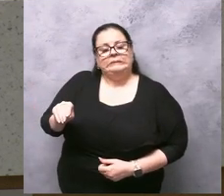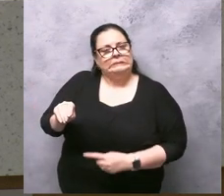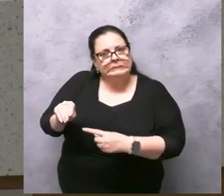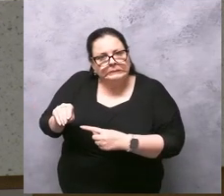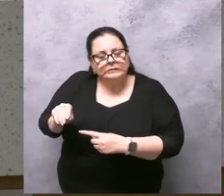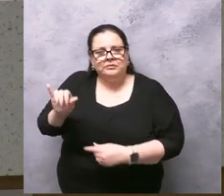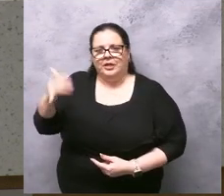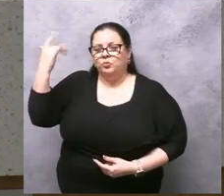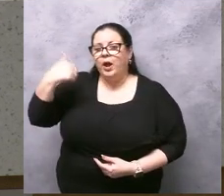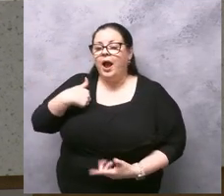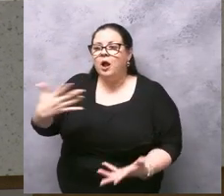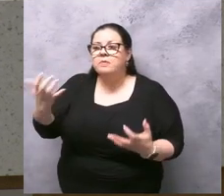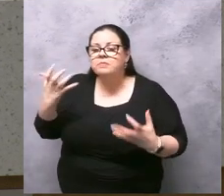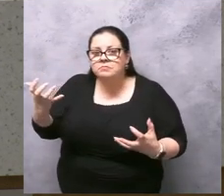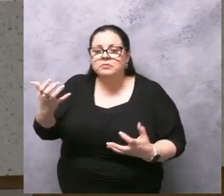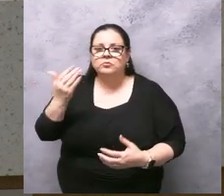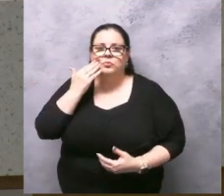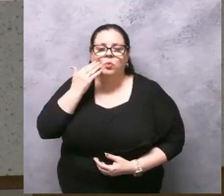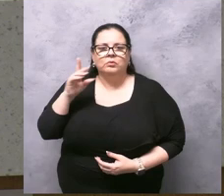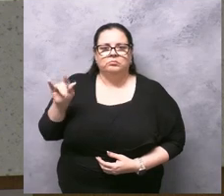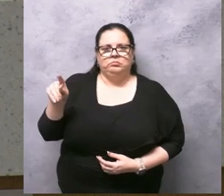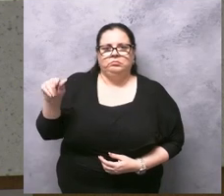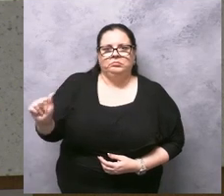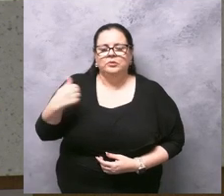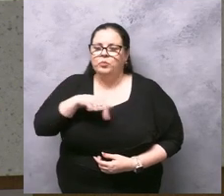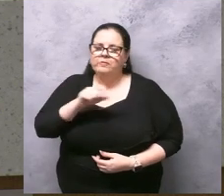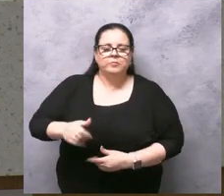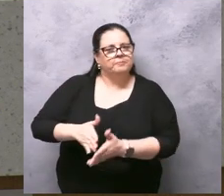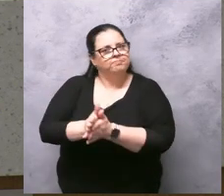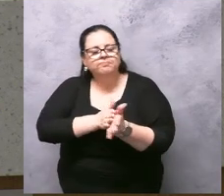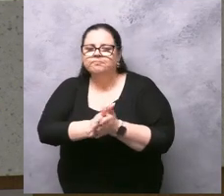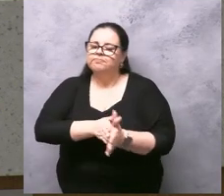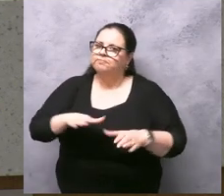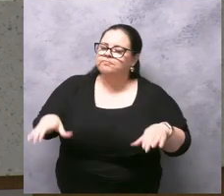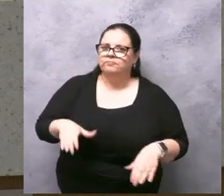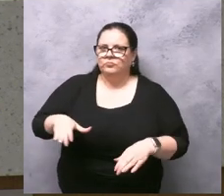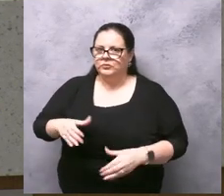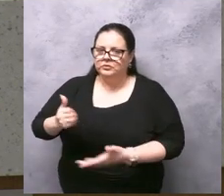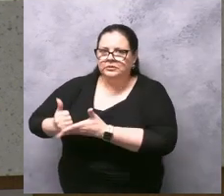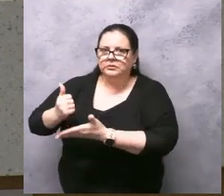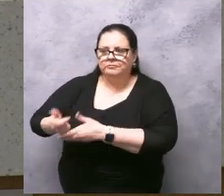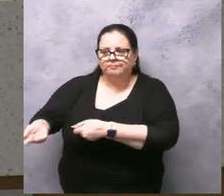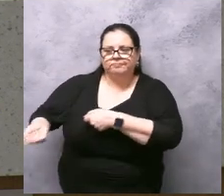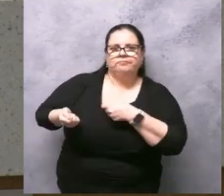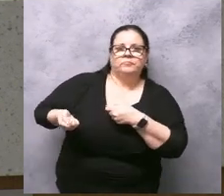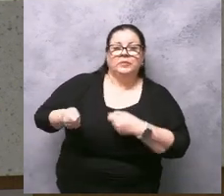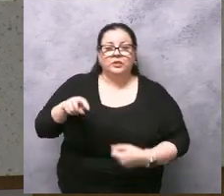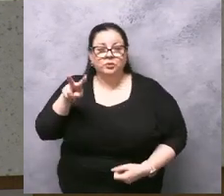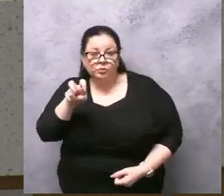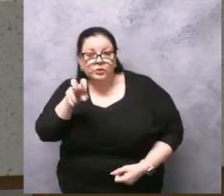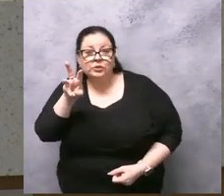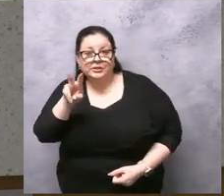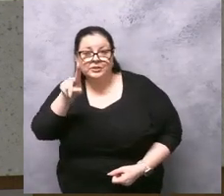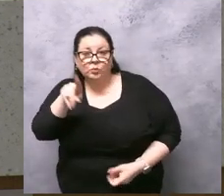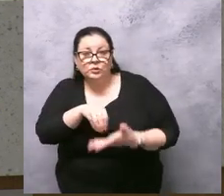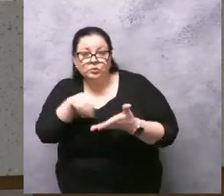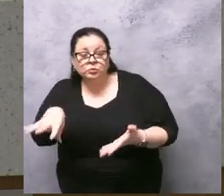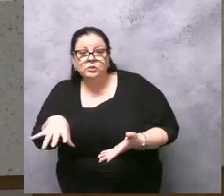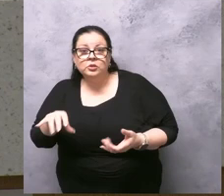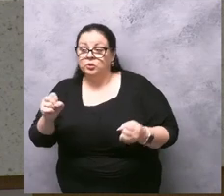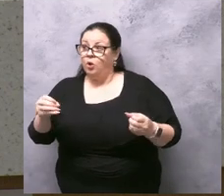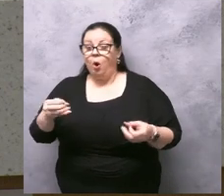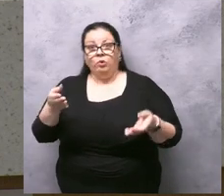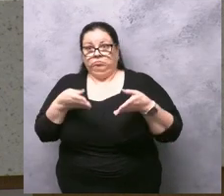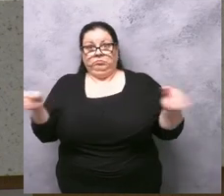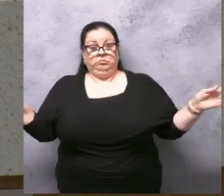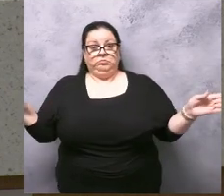why I asked for the data. We have to be really active in pursuing. Of them, 261 students. So I want to commend that in a huge system of our